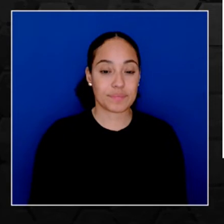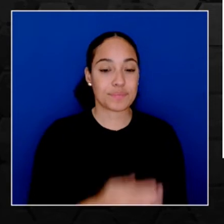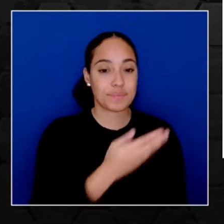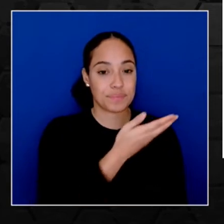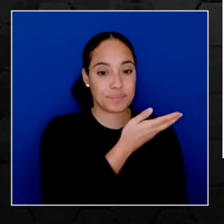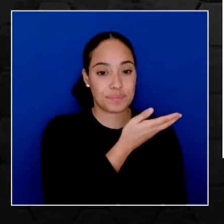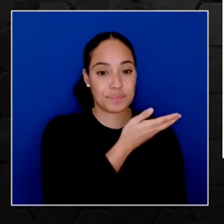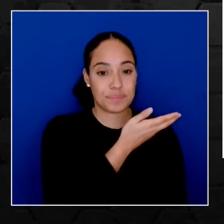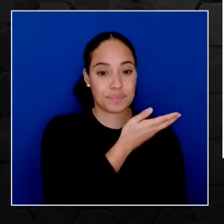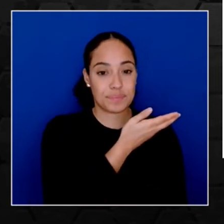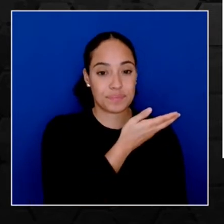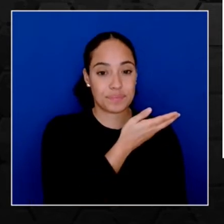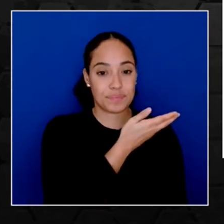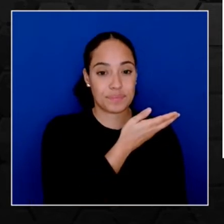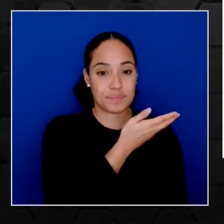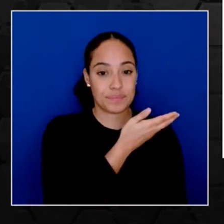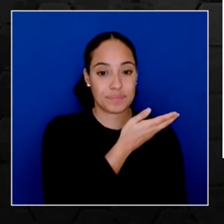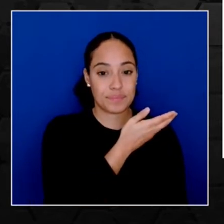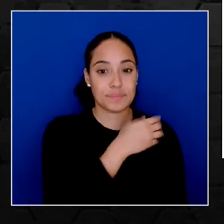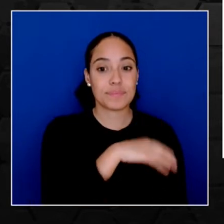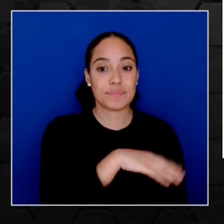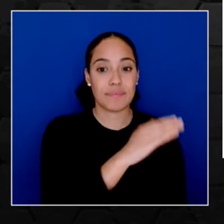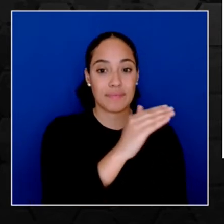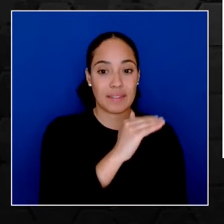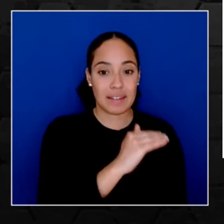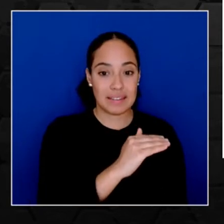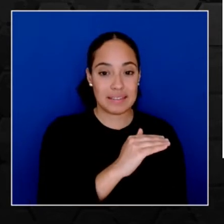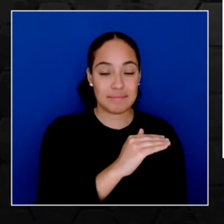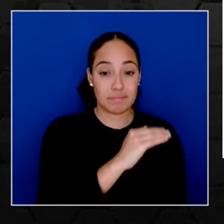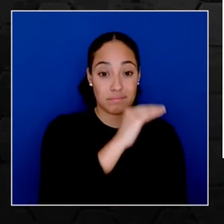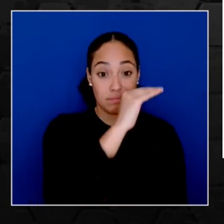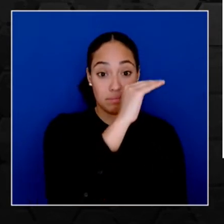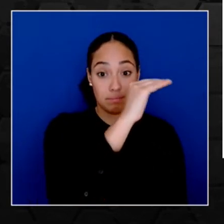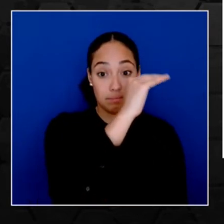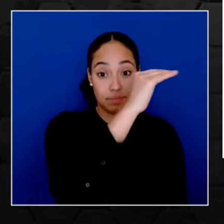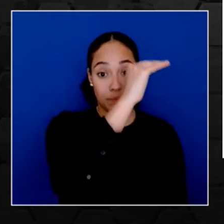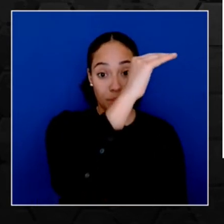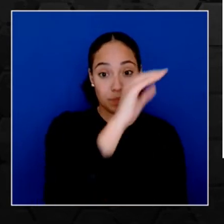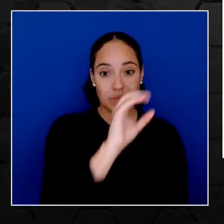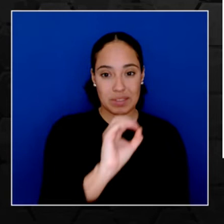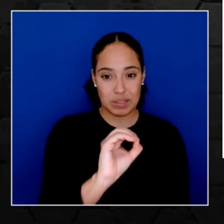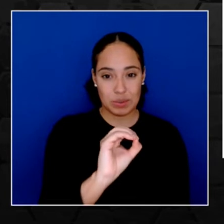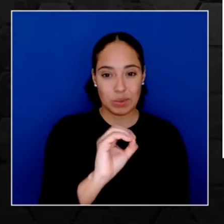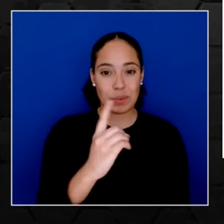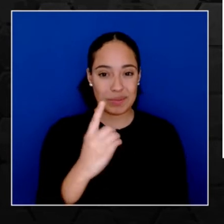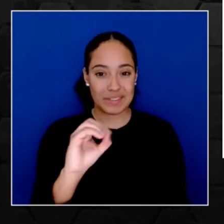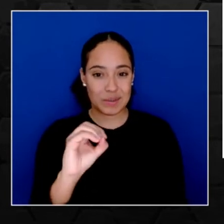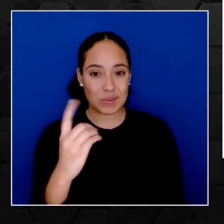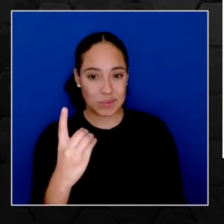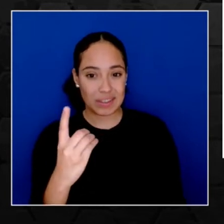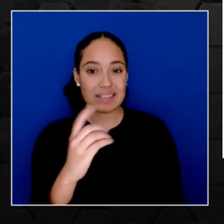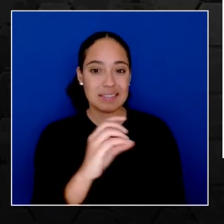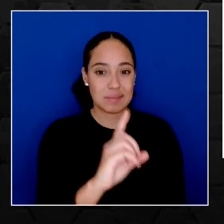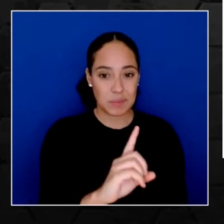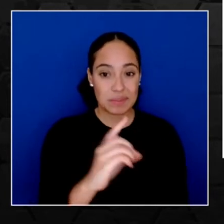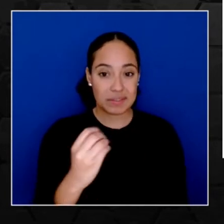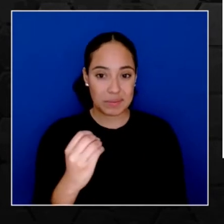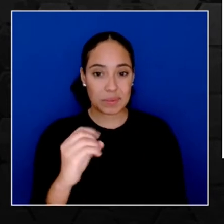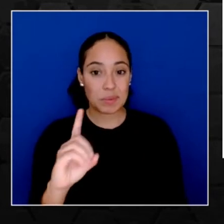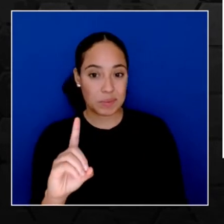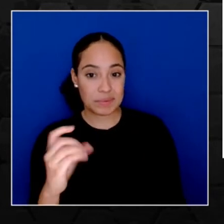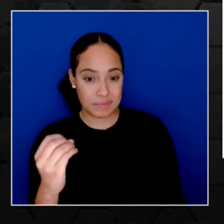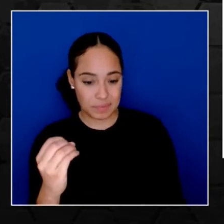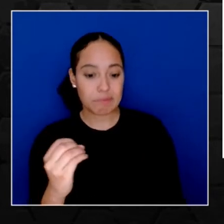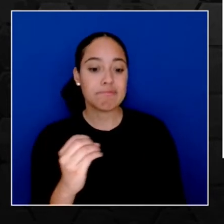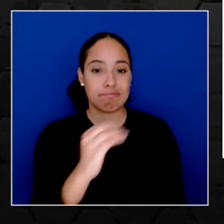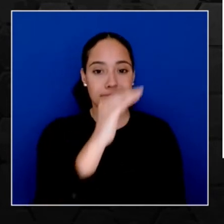0 0, then 0 1, 0, from 0 to 1, and 0 to width. Same with x2, y1, and y2. And I'm just adding the stroke weight because I have to create